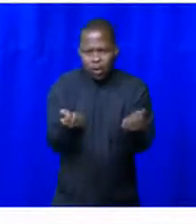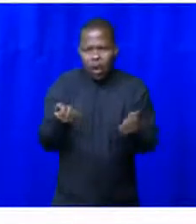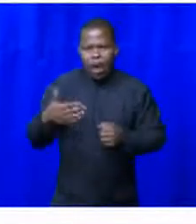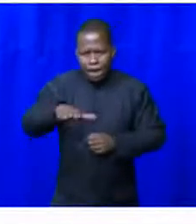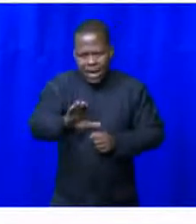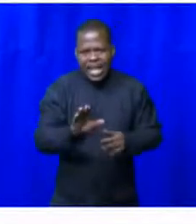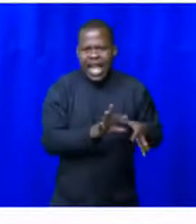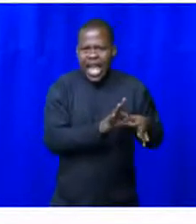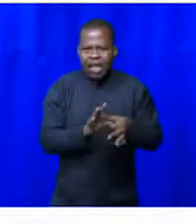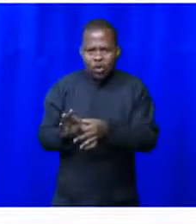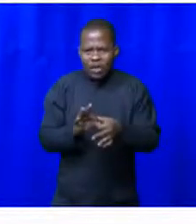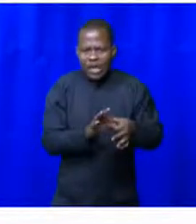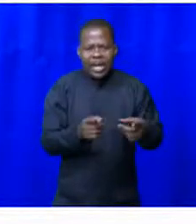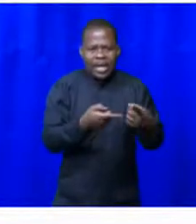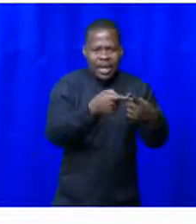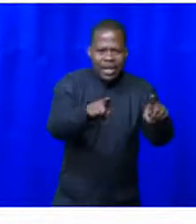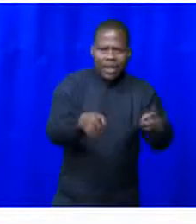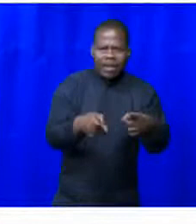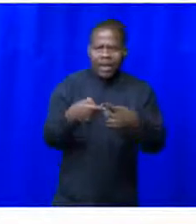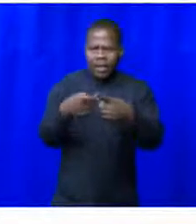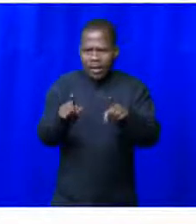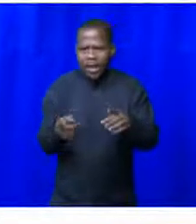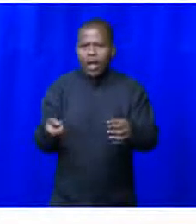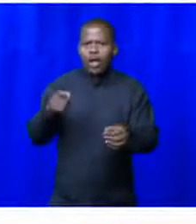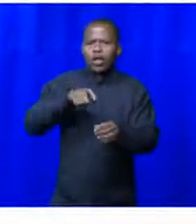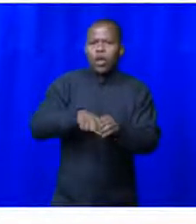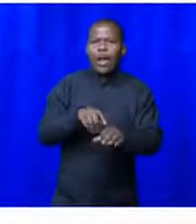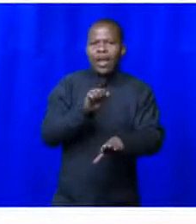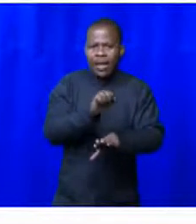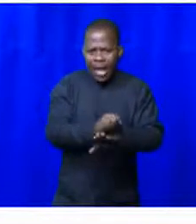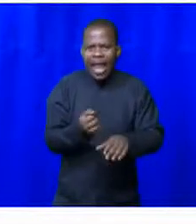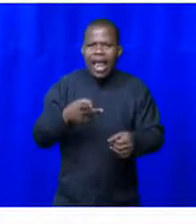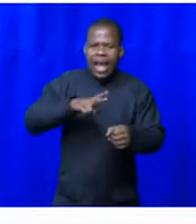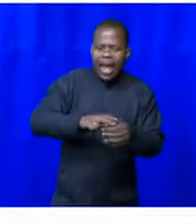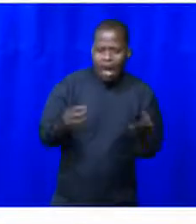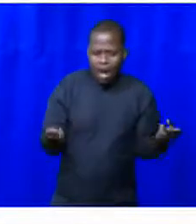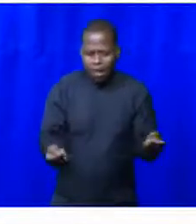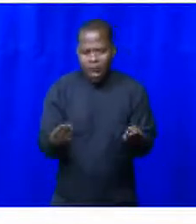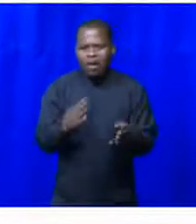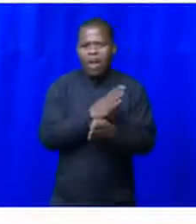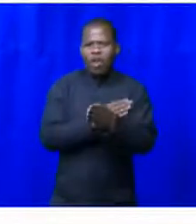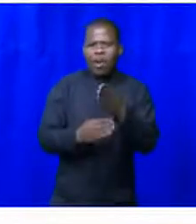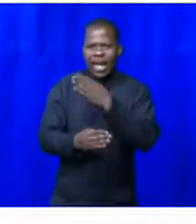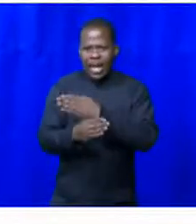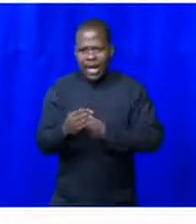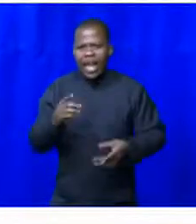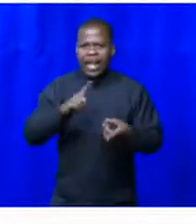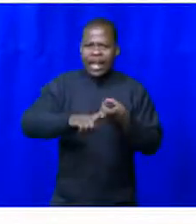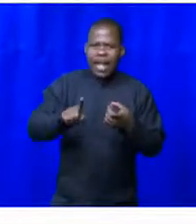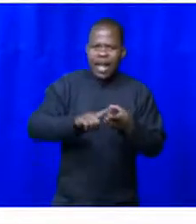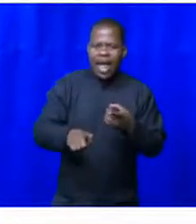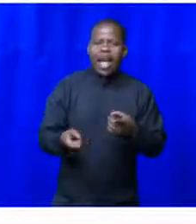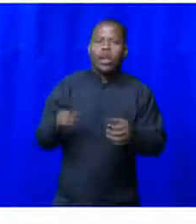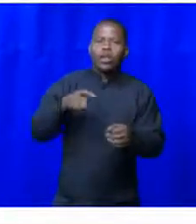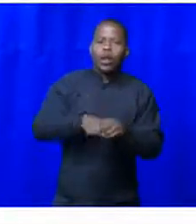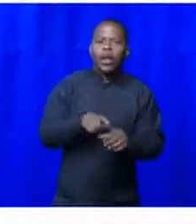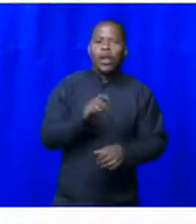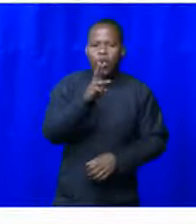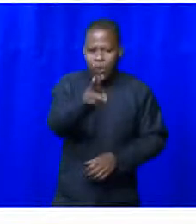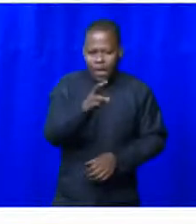netinhlangano letinyeni letingaphansi kwayo letidlalisa imidlalo yabantu labakhubatekile. Mahlalele bayakhuluma nalomsakato